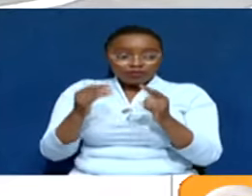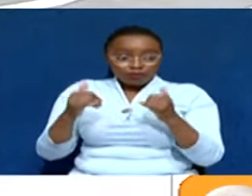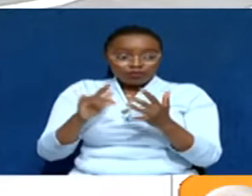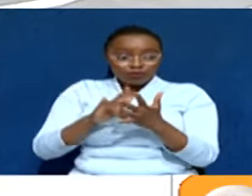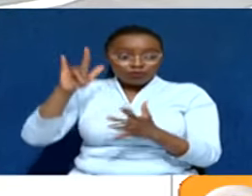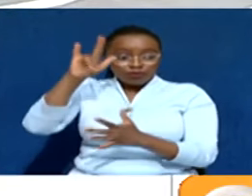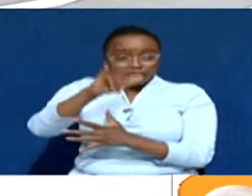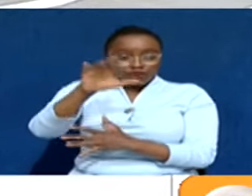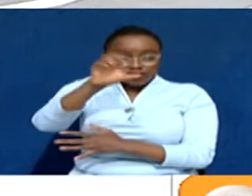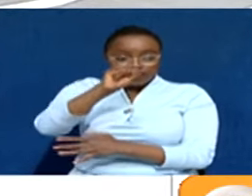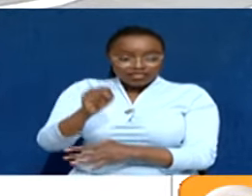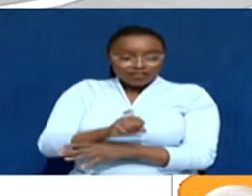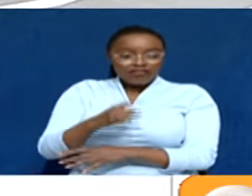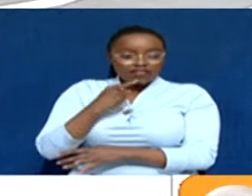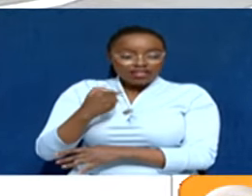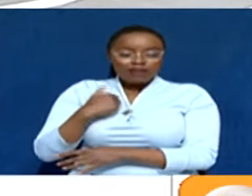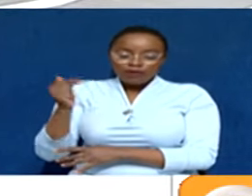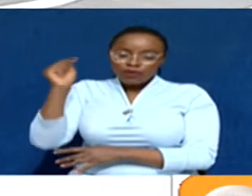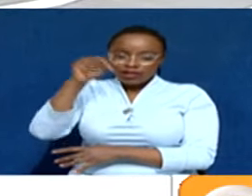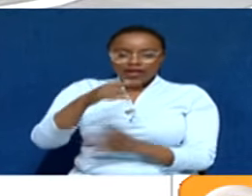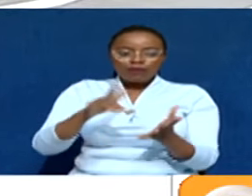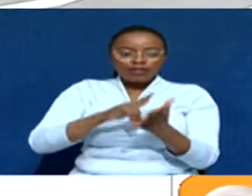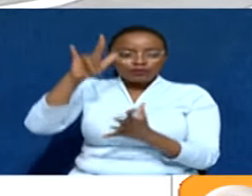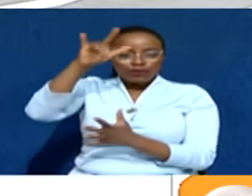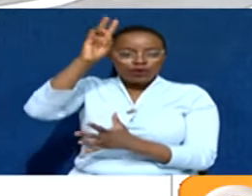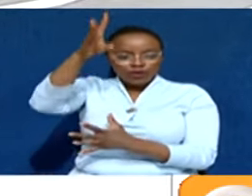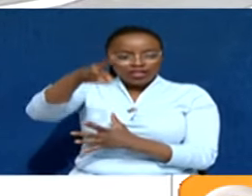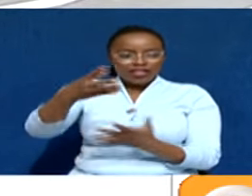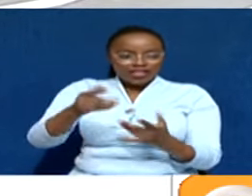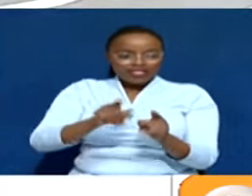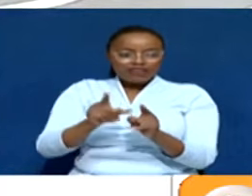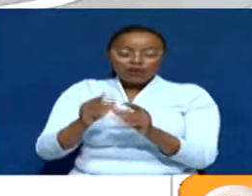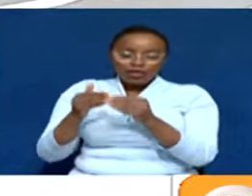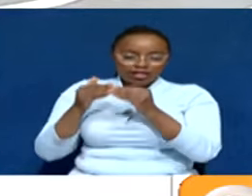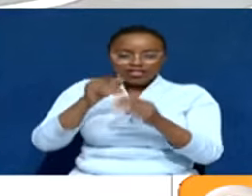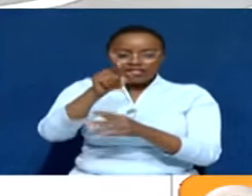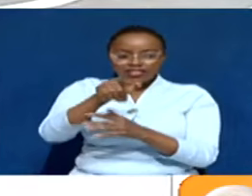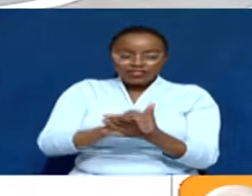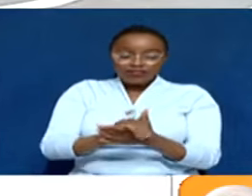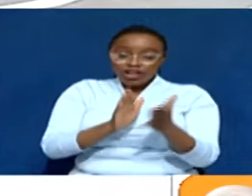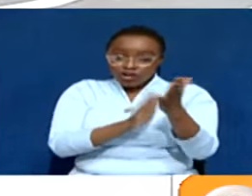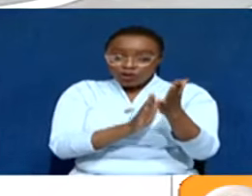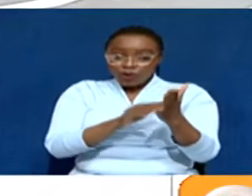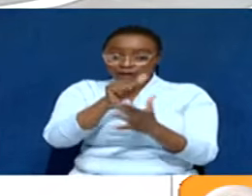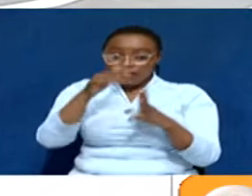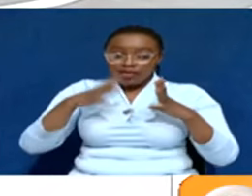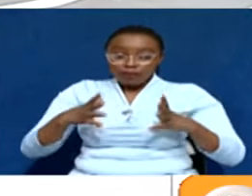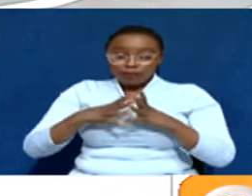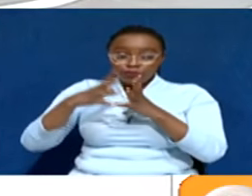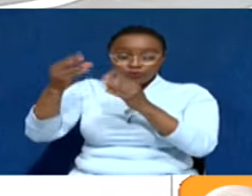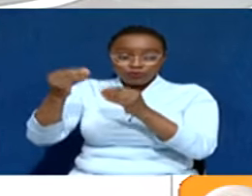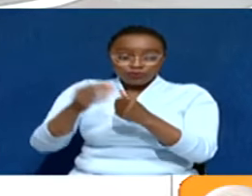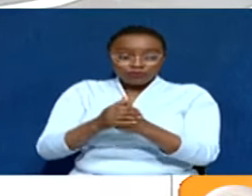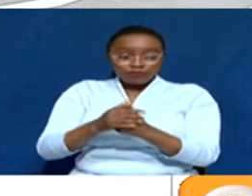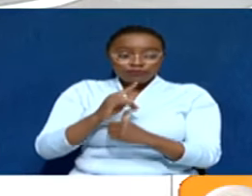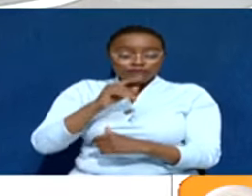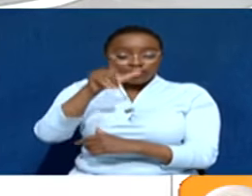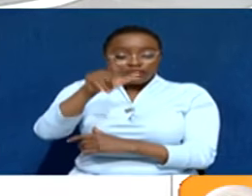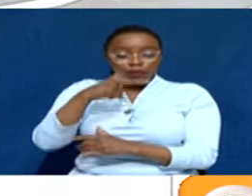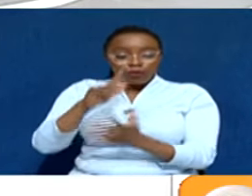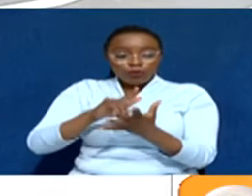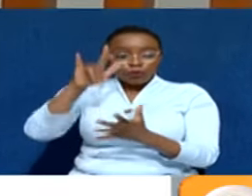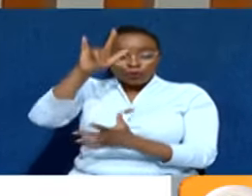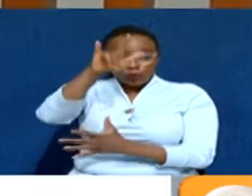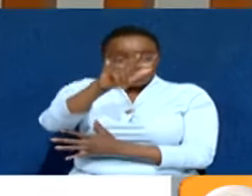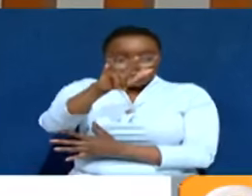go back? Even if CS tells me come and take, I'll come and take you. Would you recommend others to go? What I'll tell someone wants to